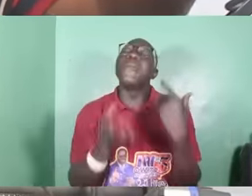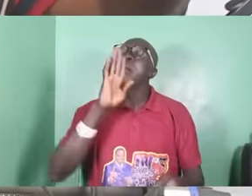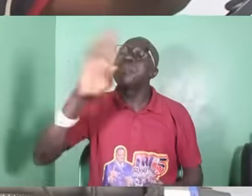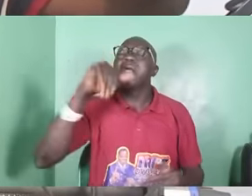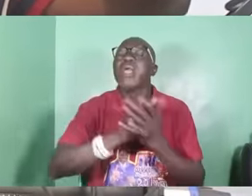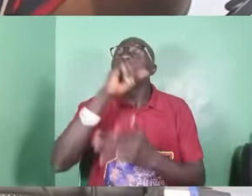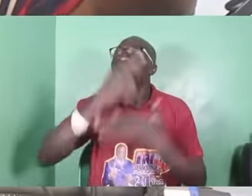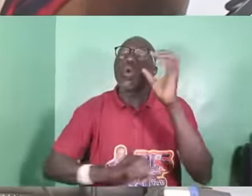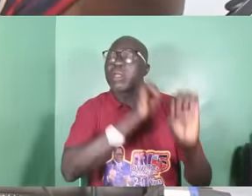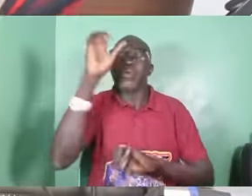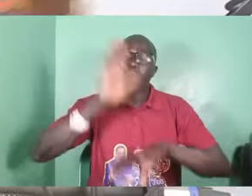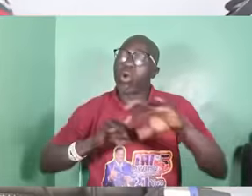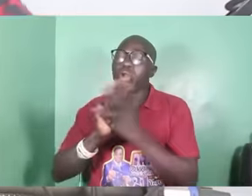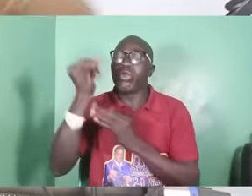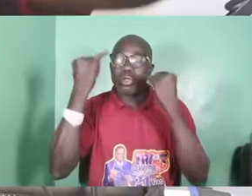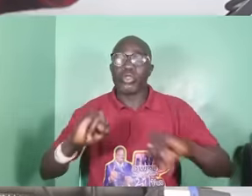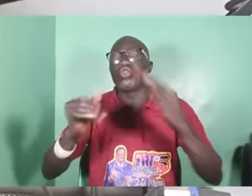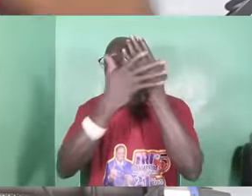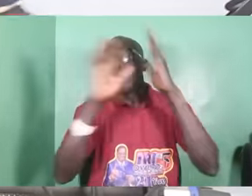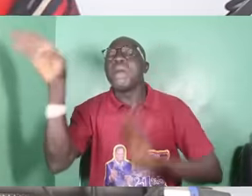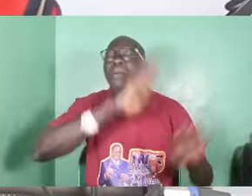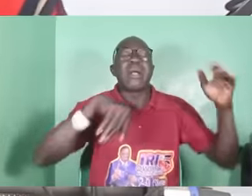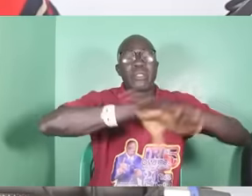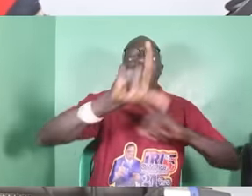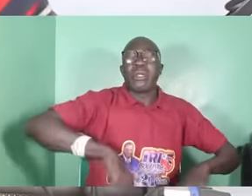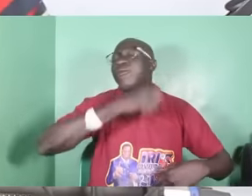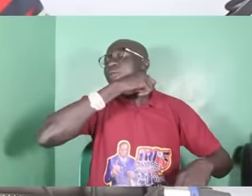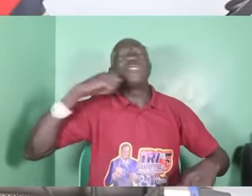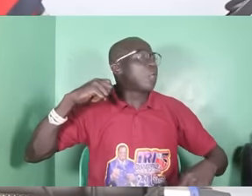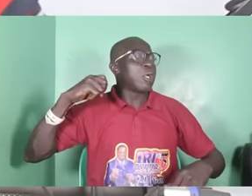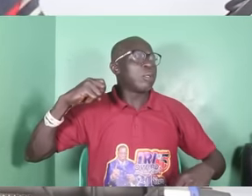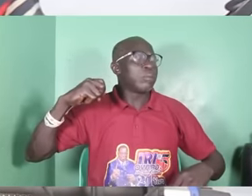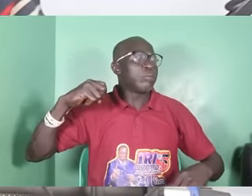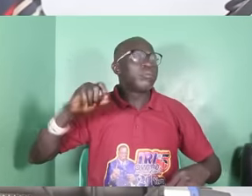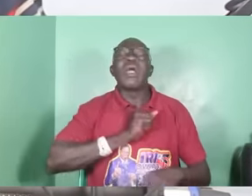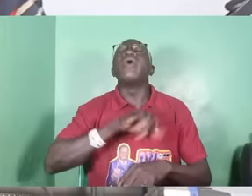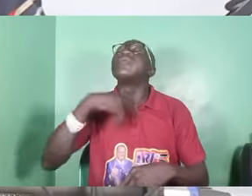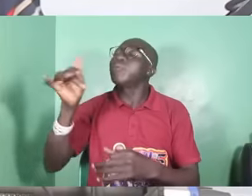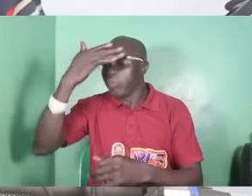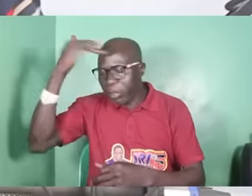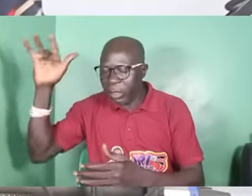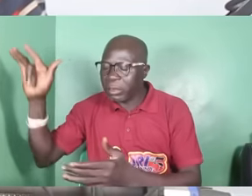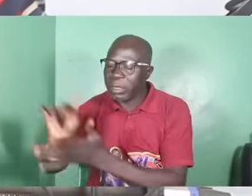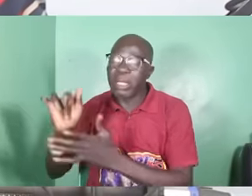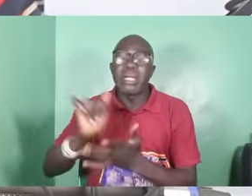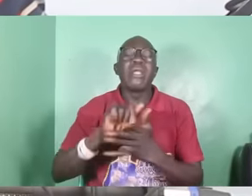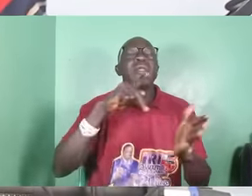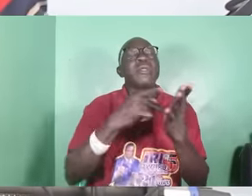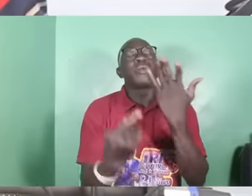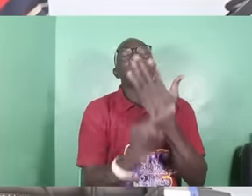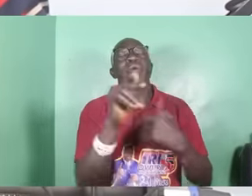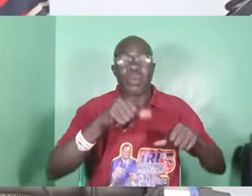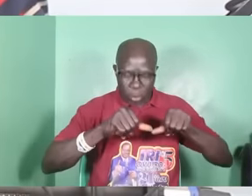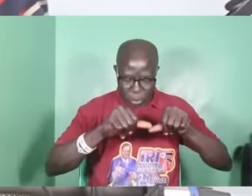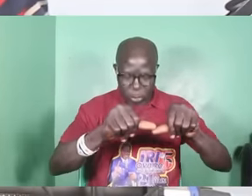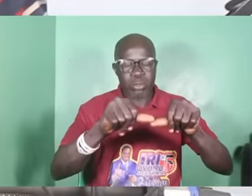what is your battle? Oh, you are better. Try. Am I Don't forget that. Program no lower lower.